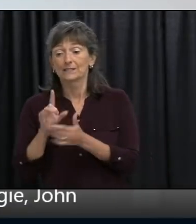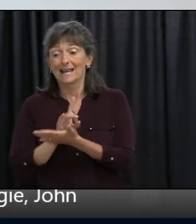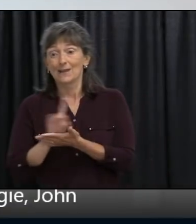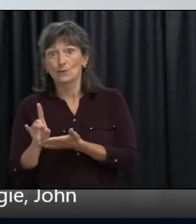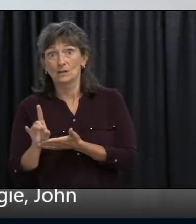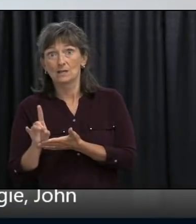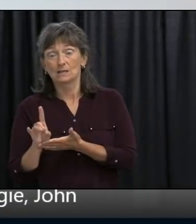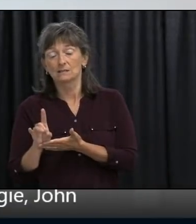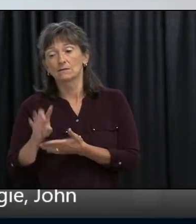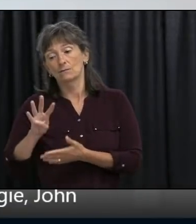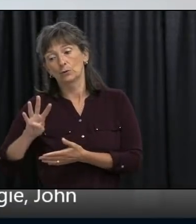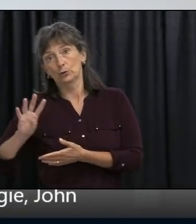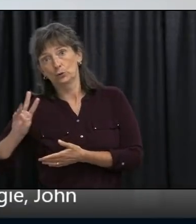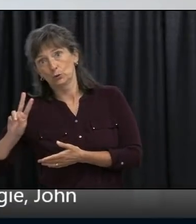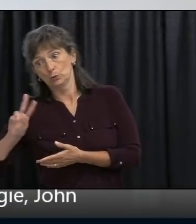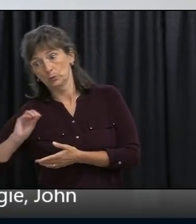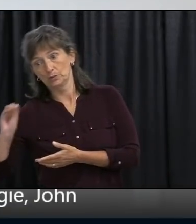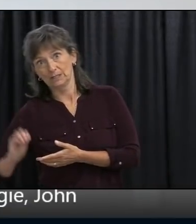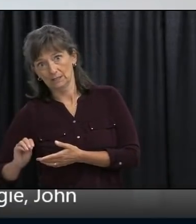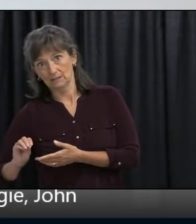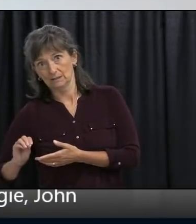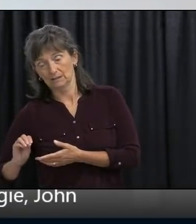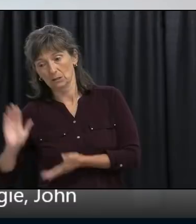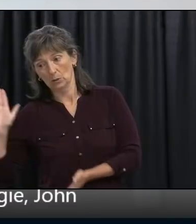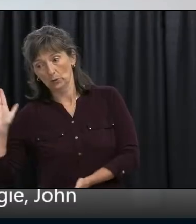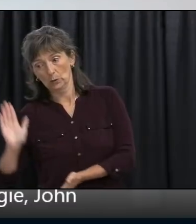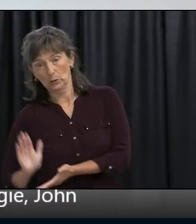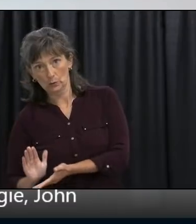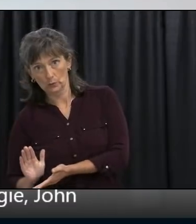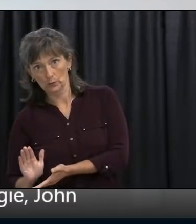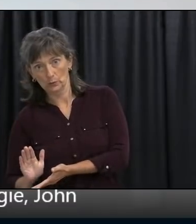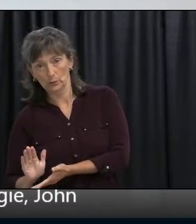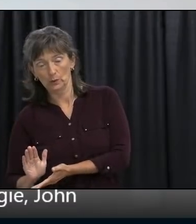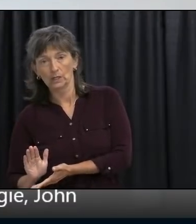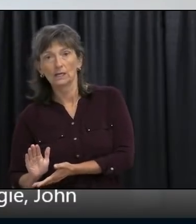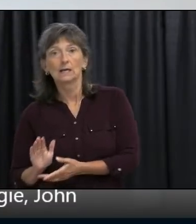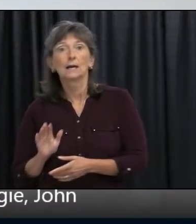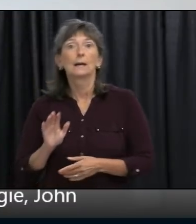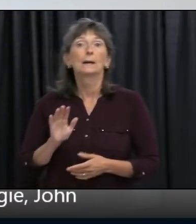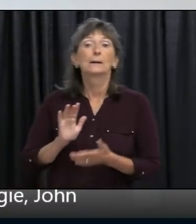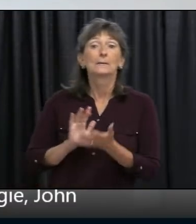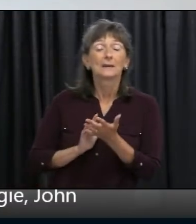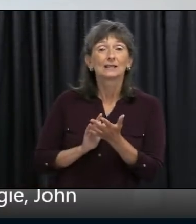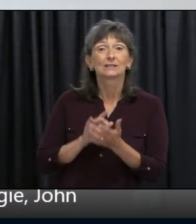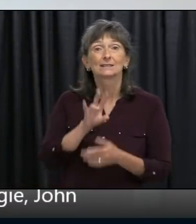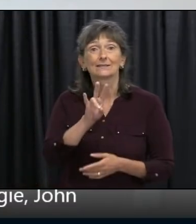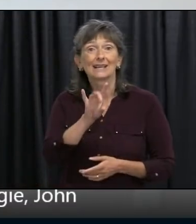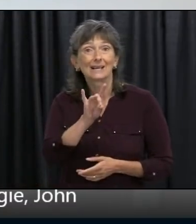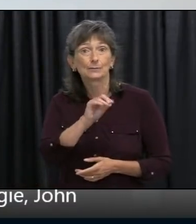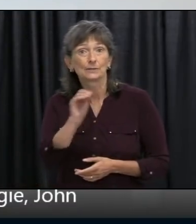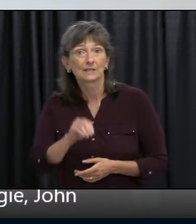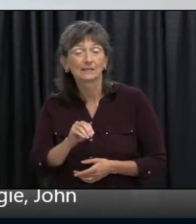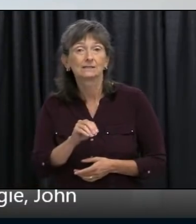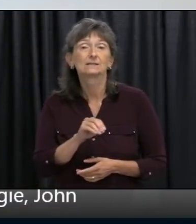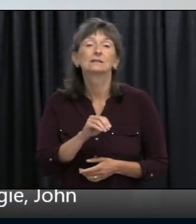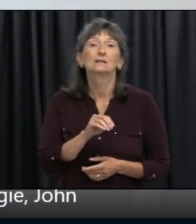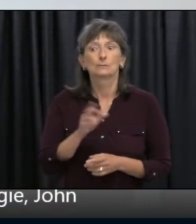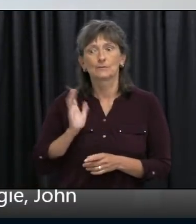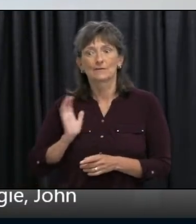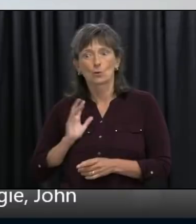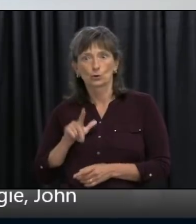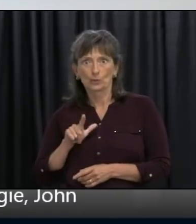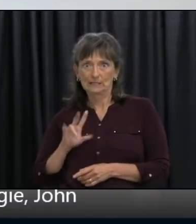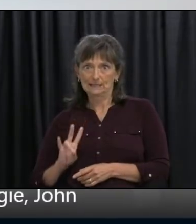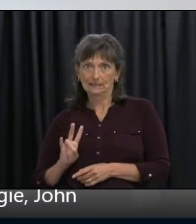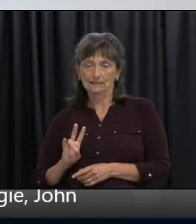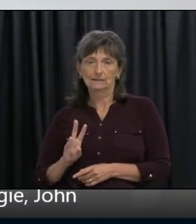COVID pandemic. Medical imaging is up to 78% from a trough of 26%. We